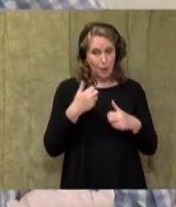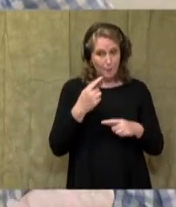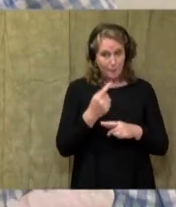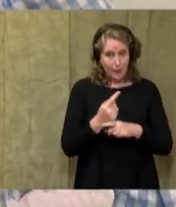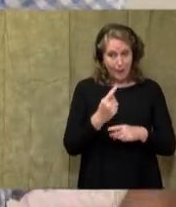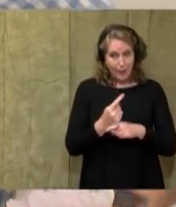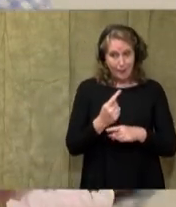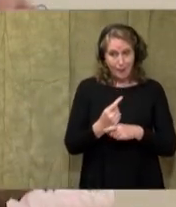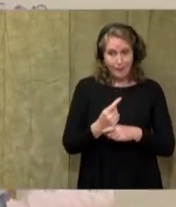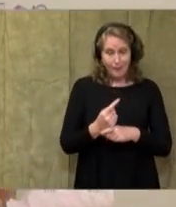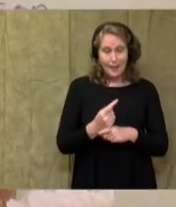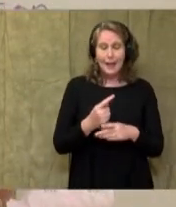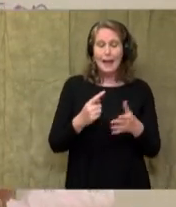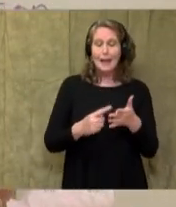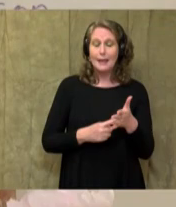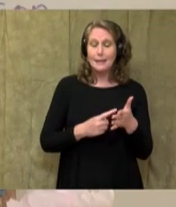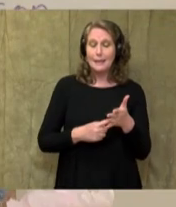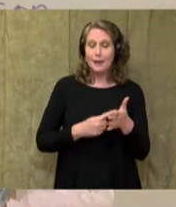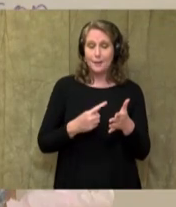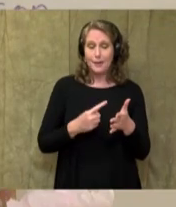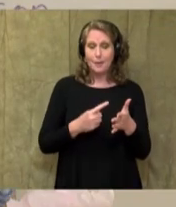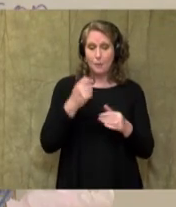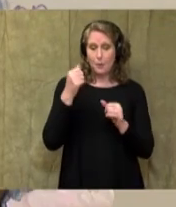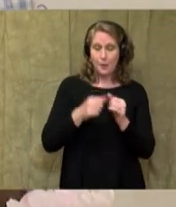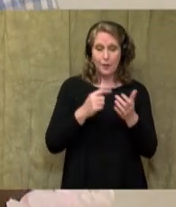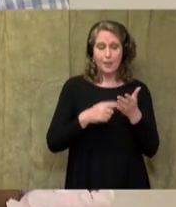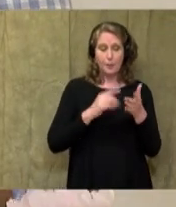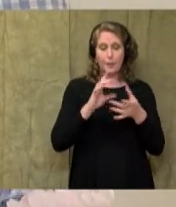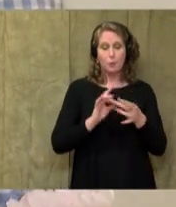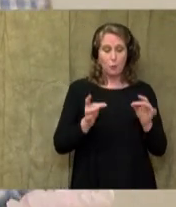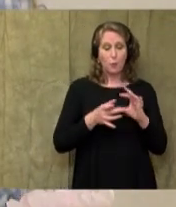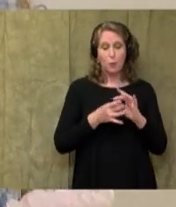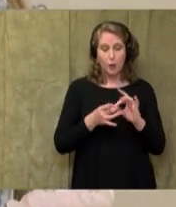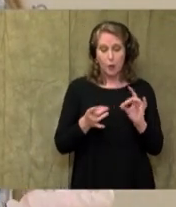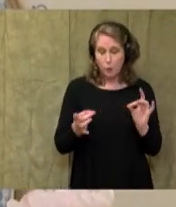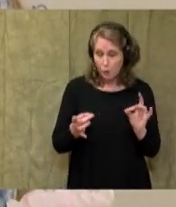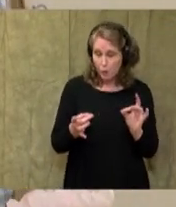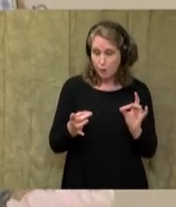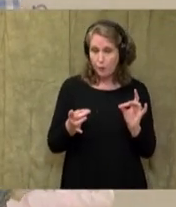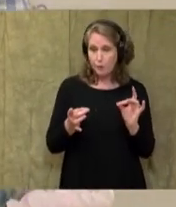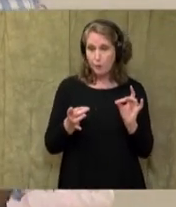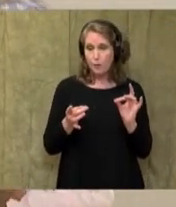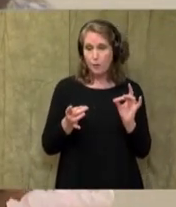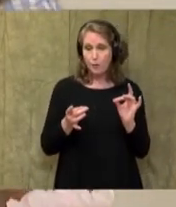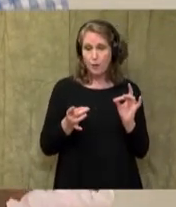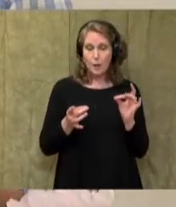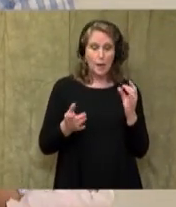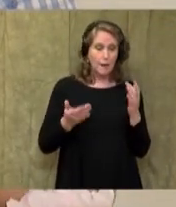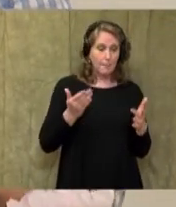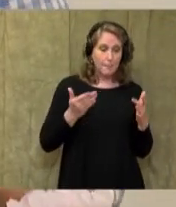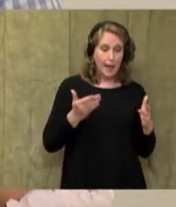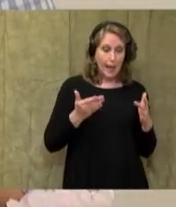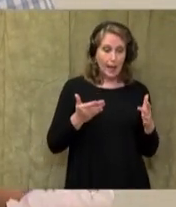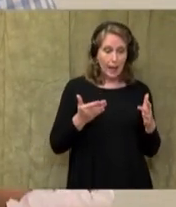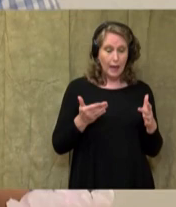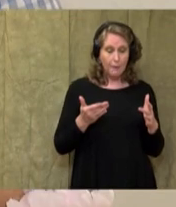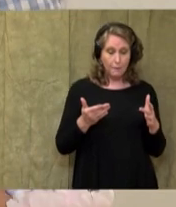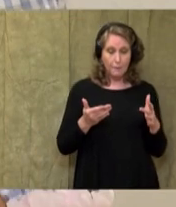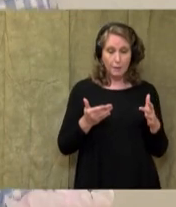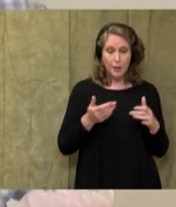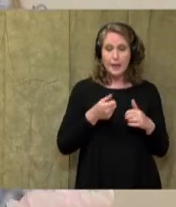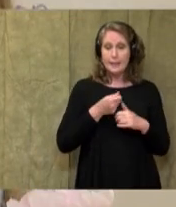right? And sometimes, you know, remember, sometimes our stories might have more than one main